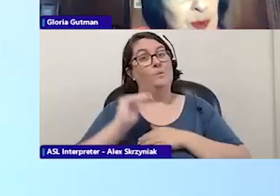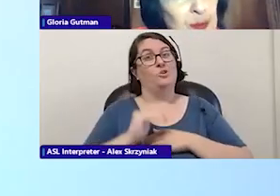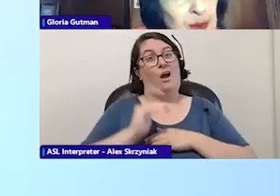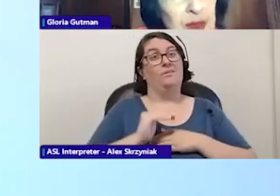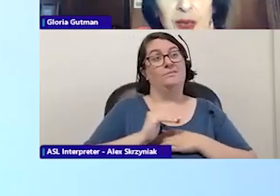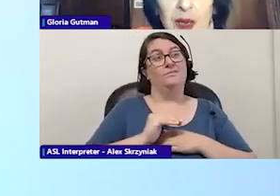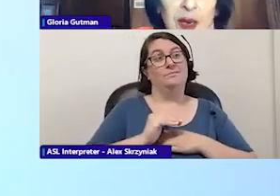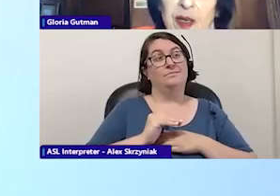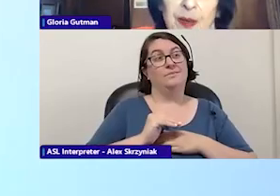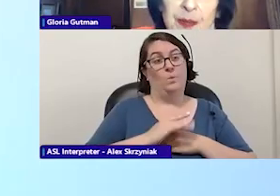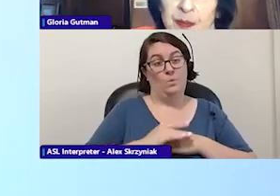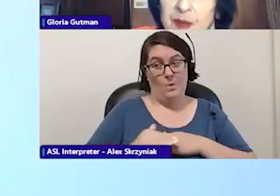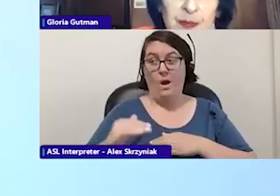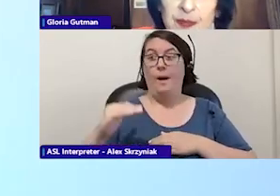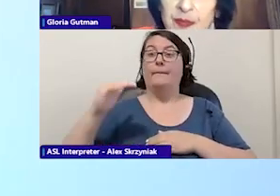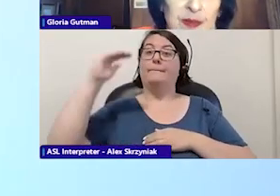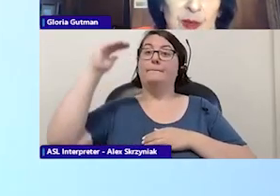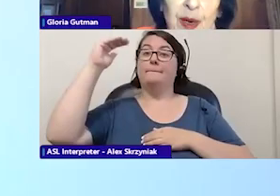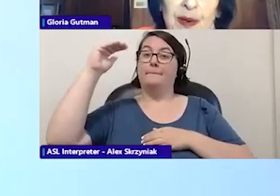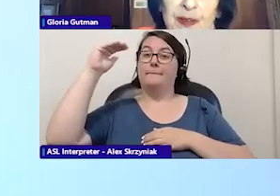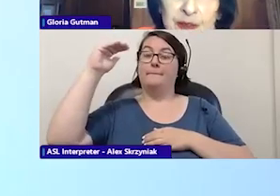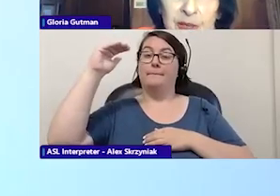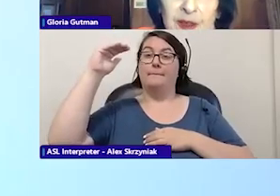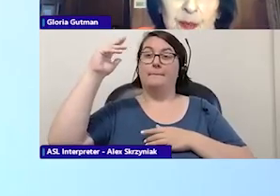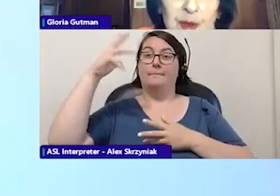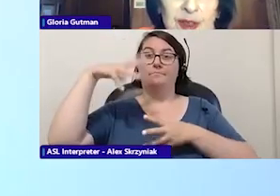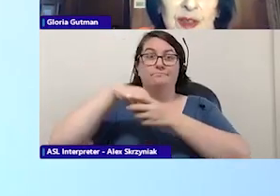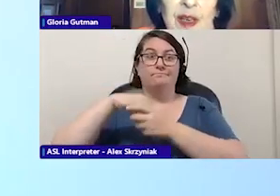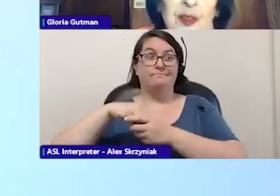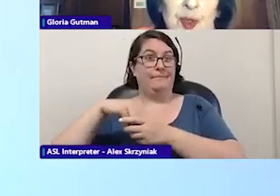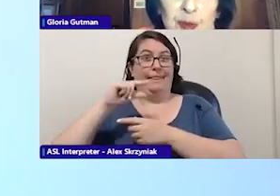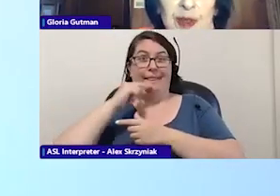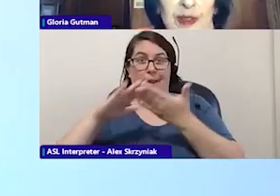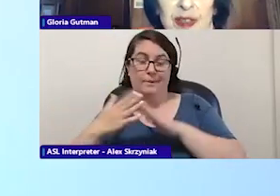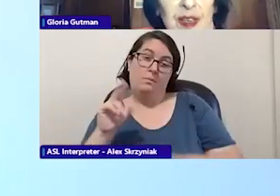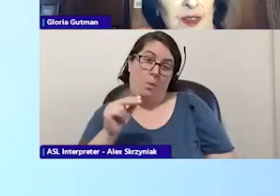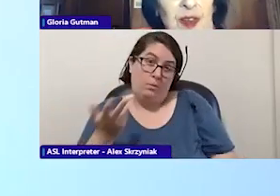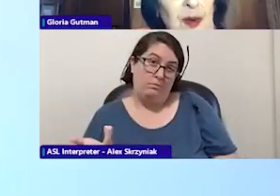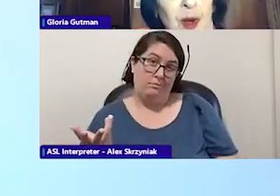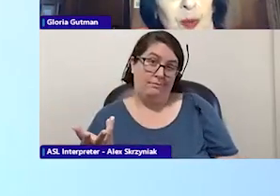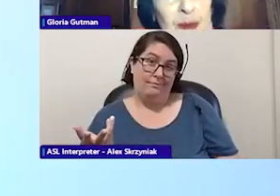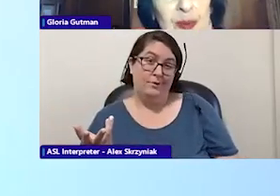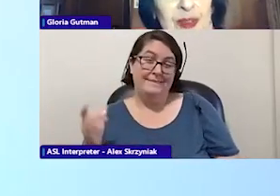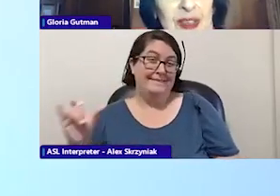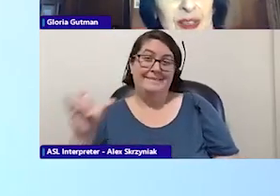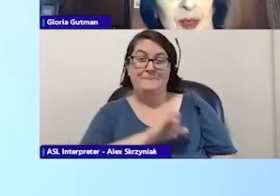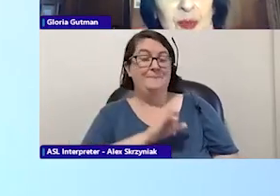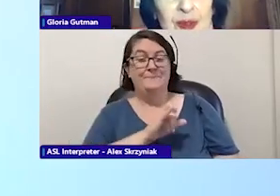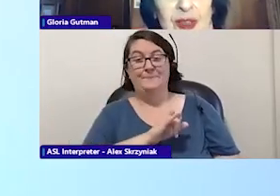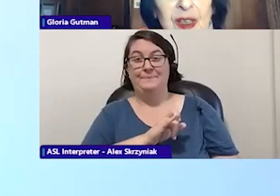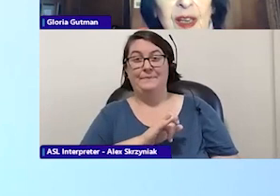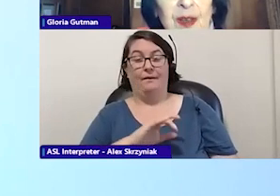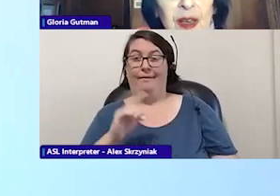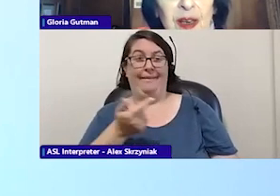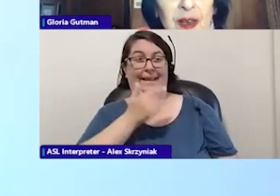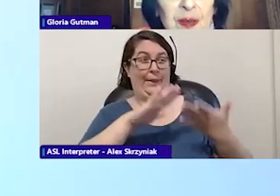up to be a part of the gay community. Similarly, not all people in the gay